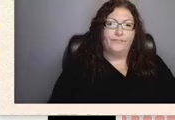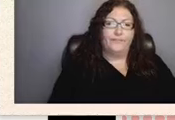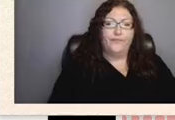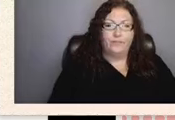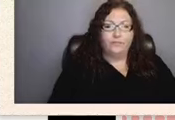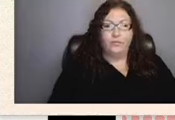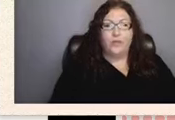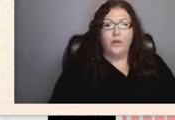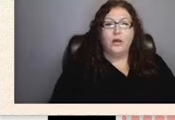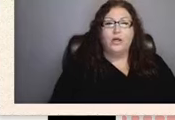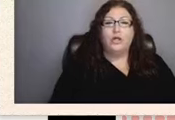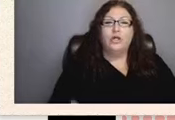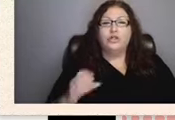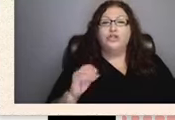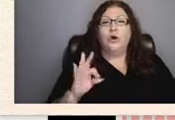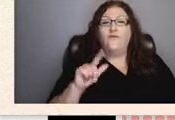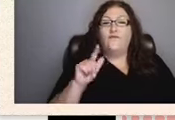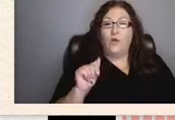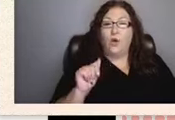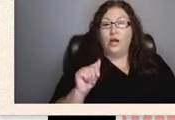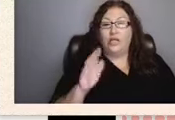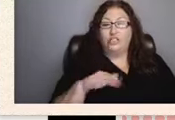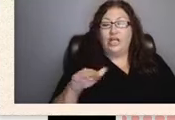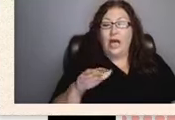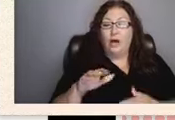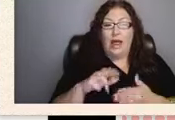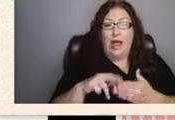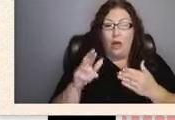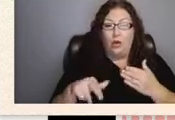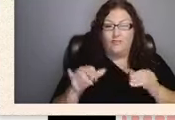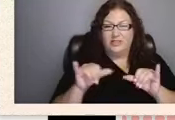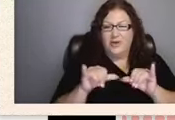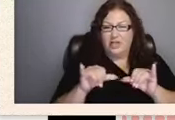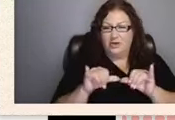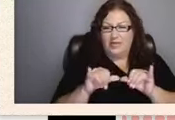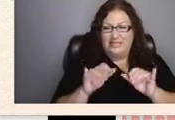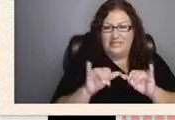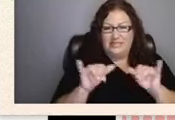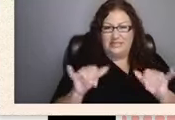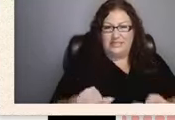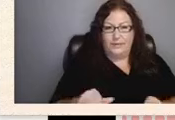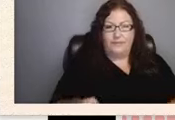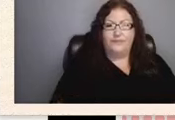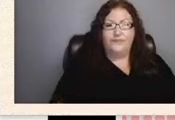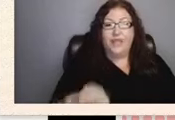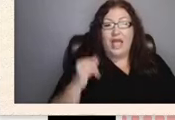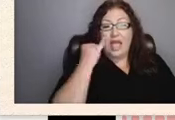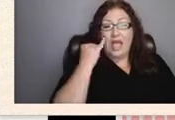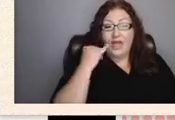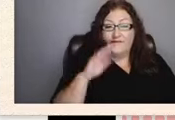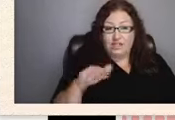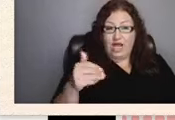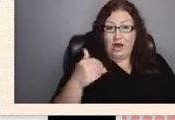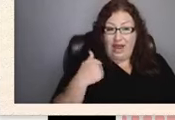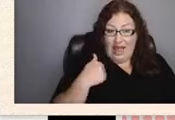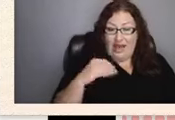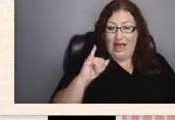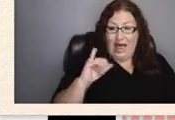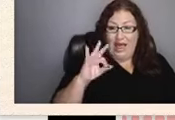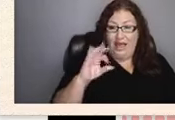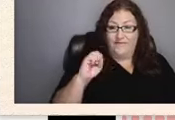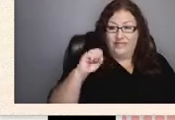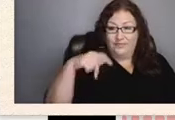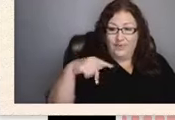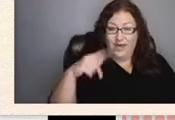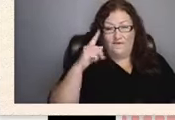So the Florida Child Outcomes Measurement System, if a child has had an IFSP in place for at least